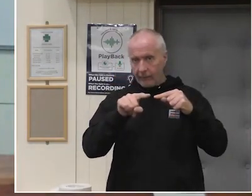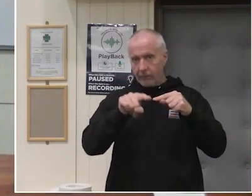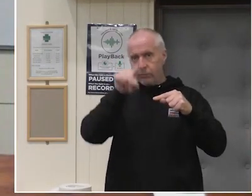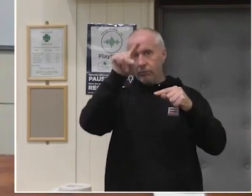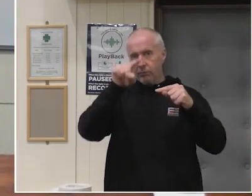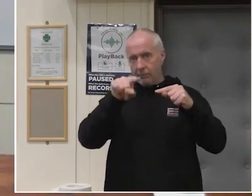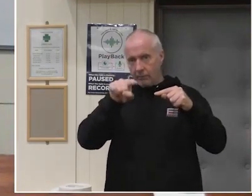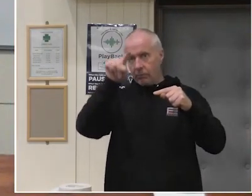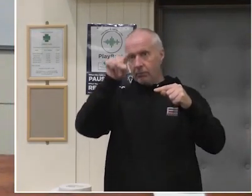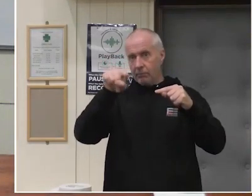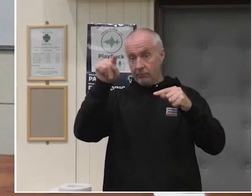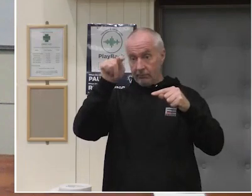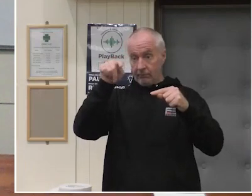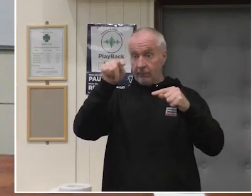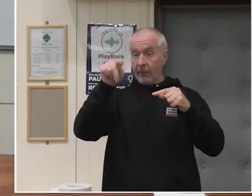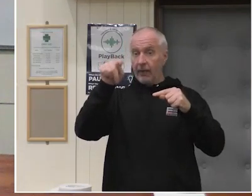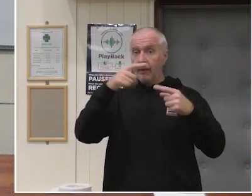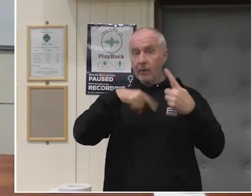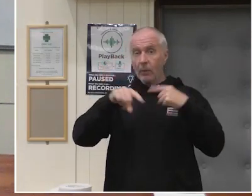Now,